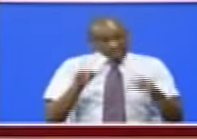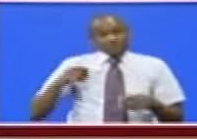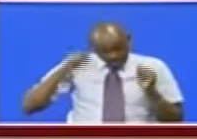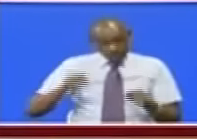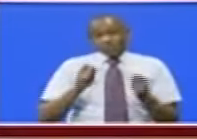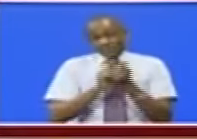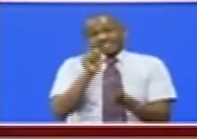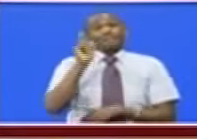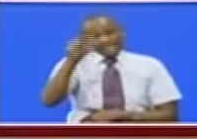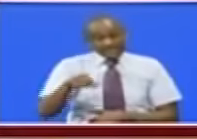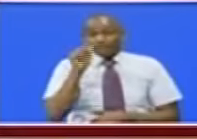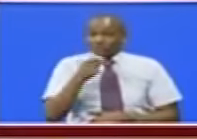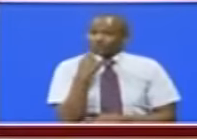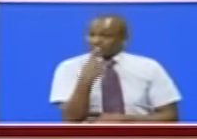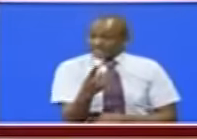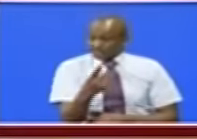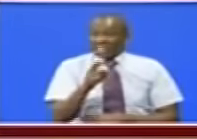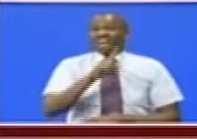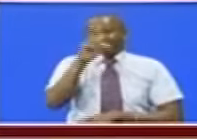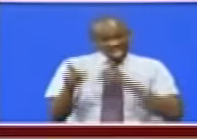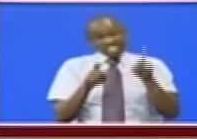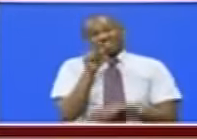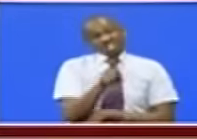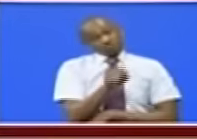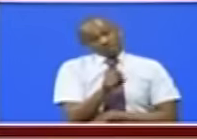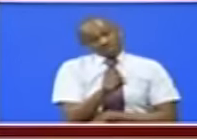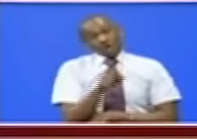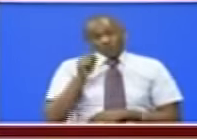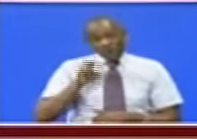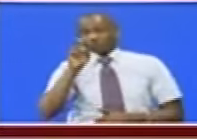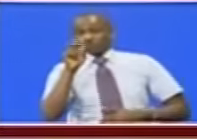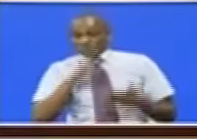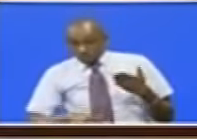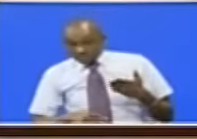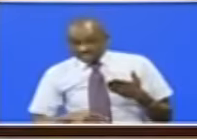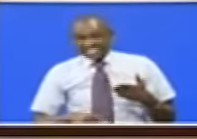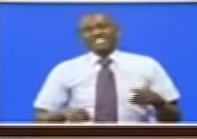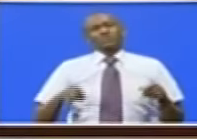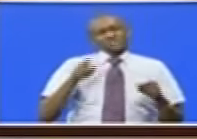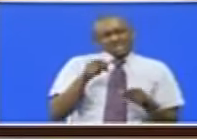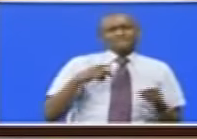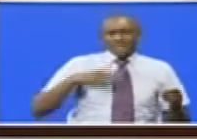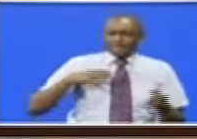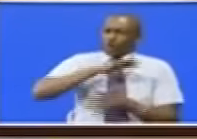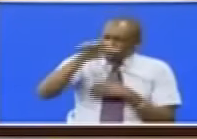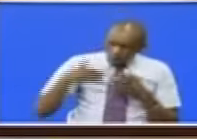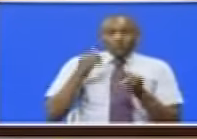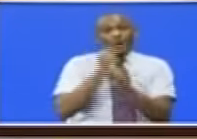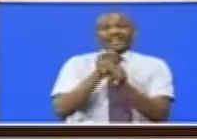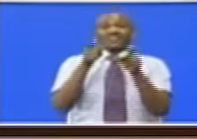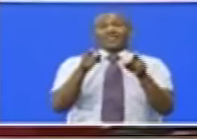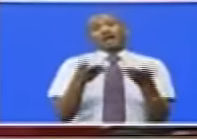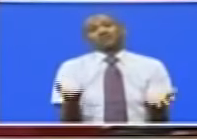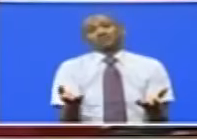them later, I would be telling them that the vetting we are looking at is the sending of everybody who is currently there